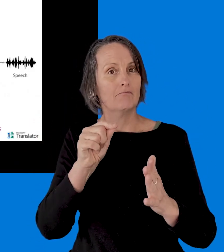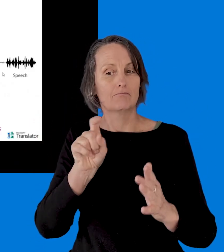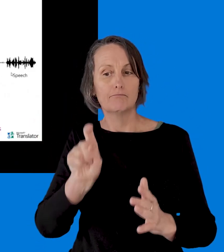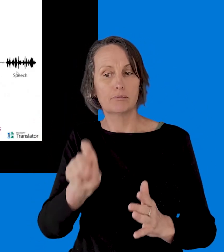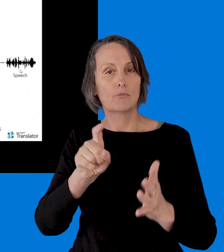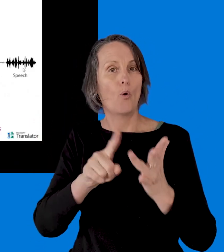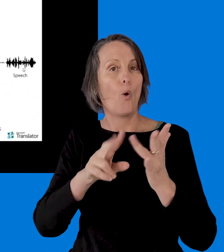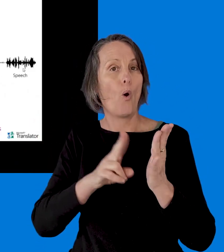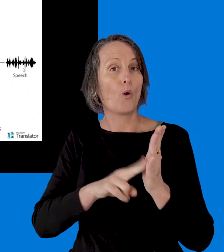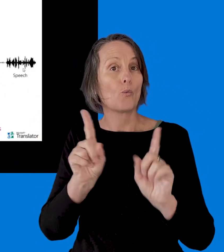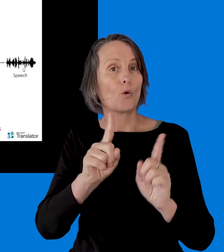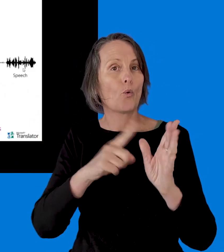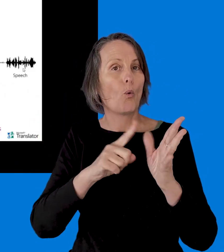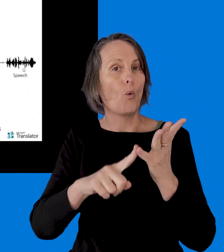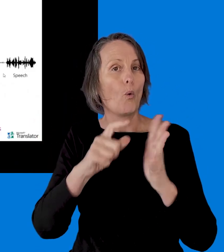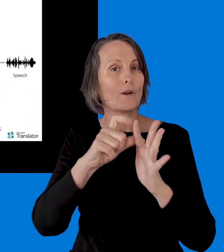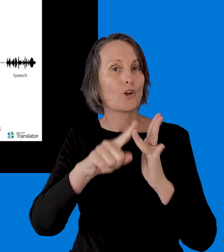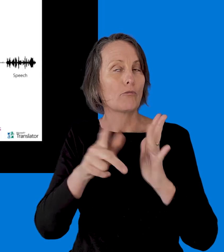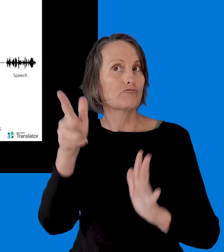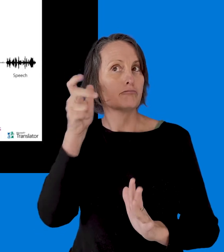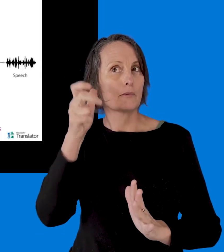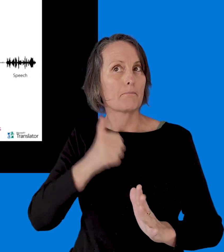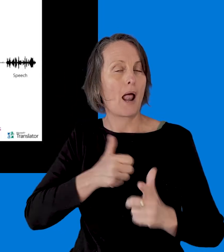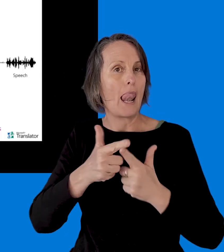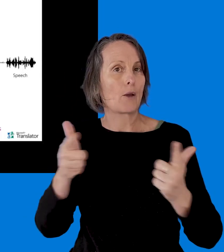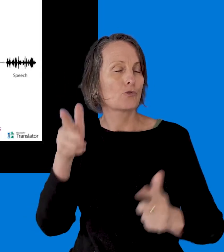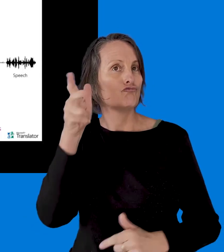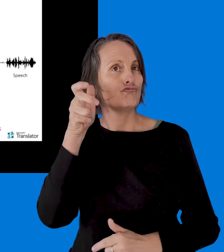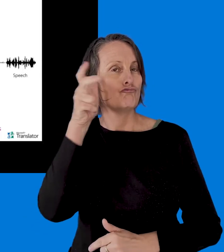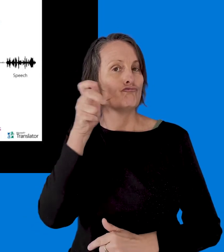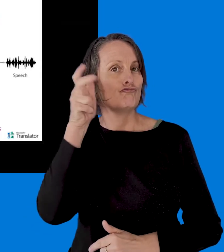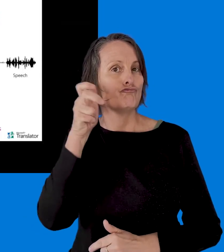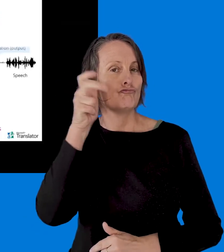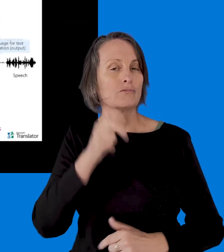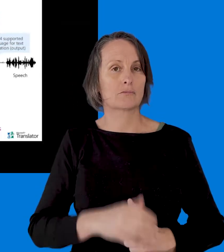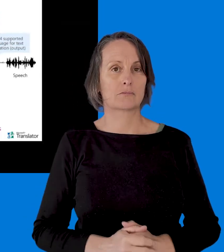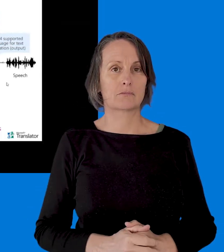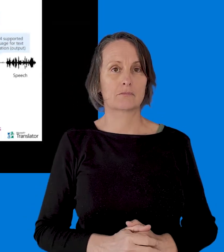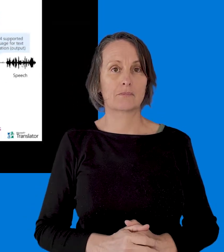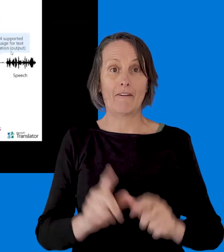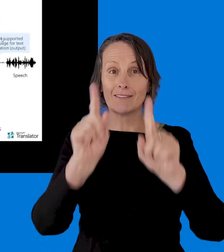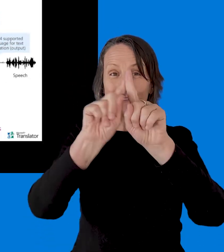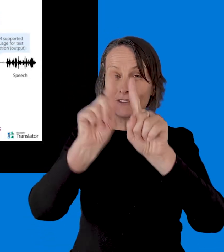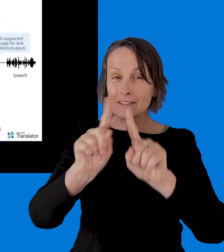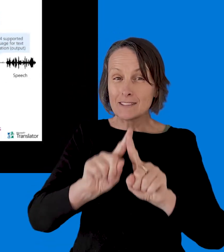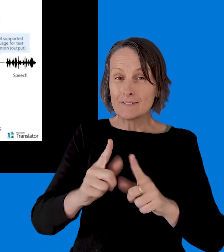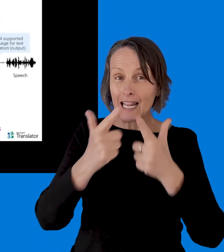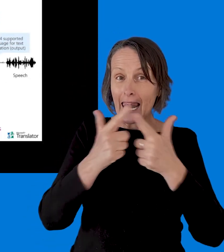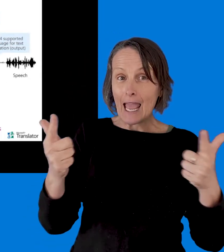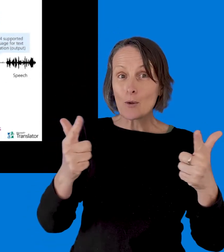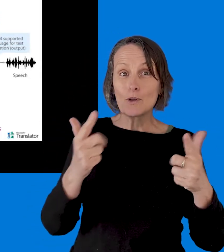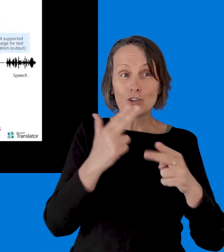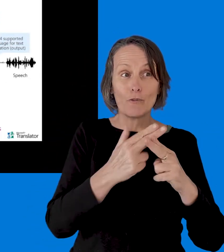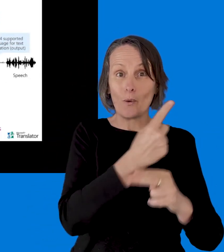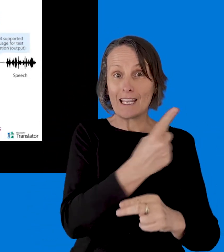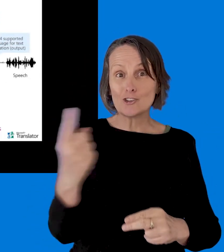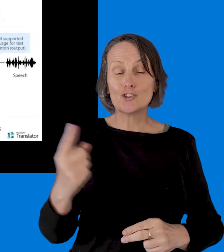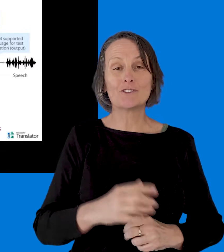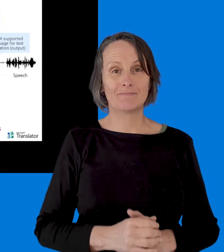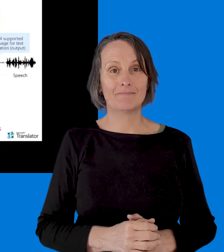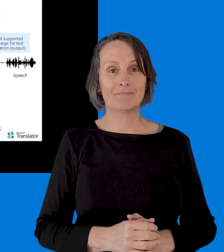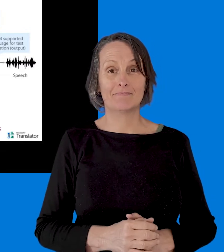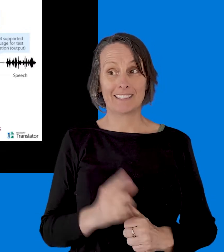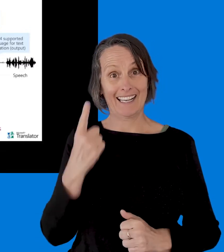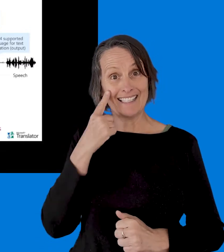the audio and listen to it in their own language. And these are the number of languages we currently support for